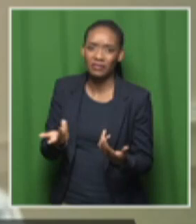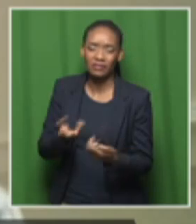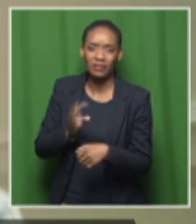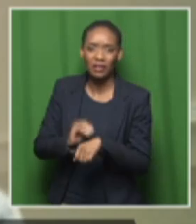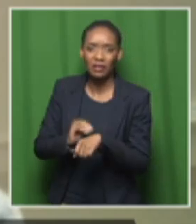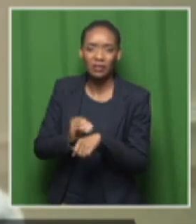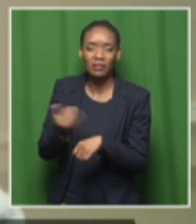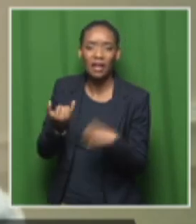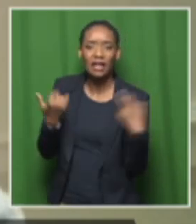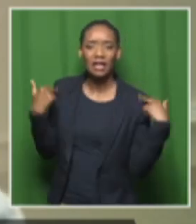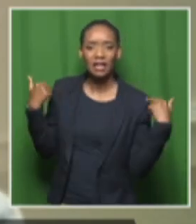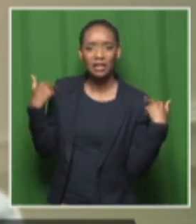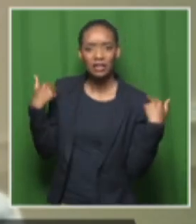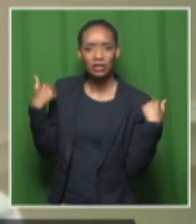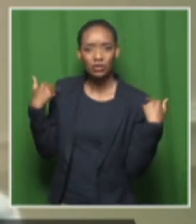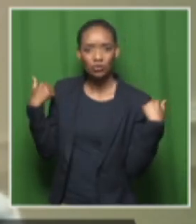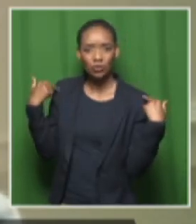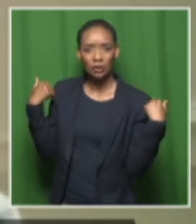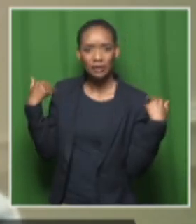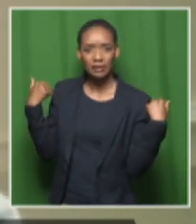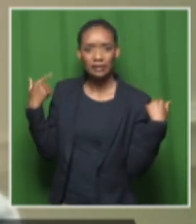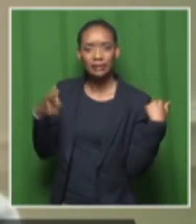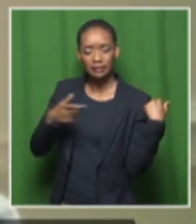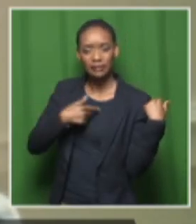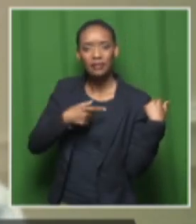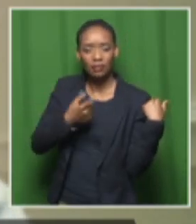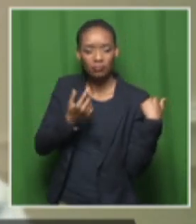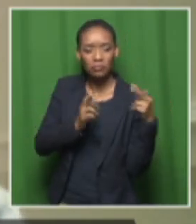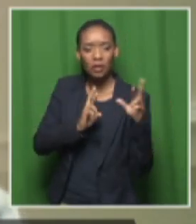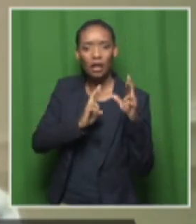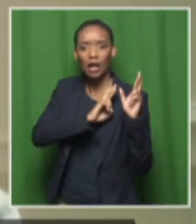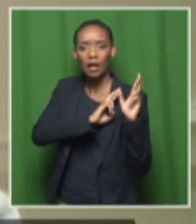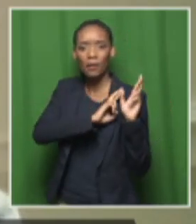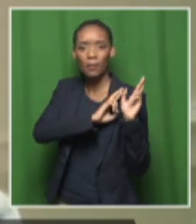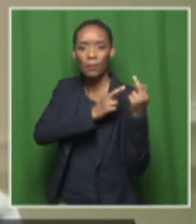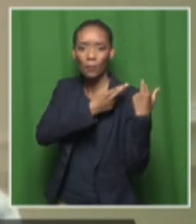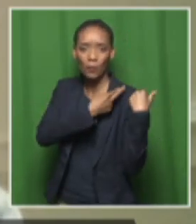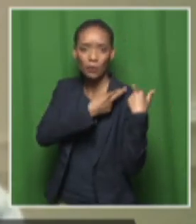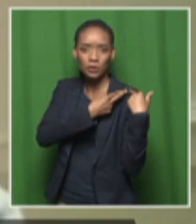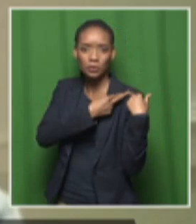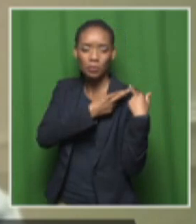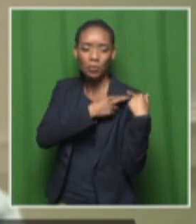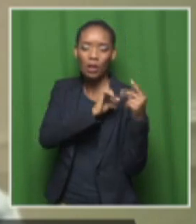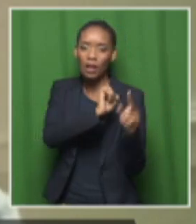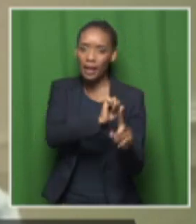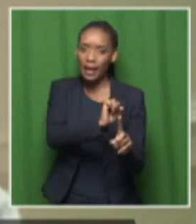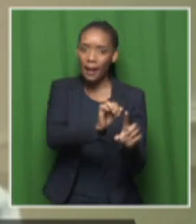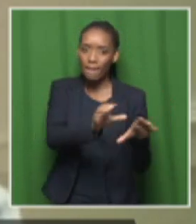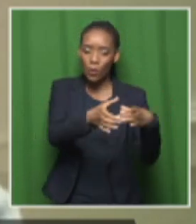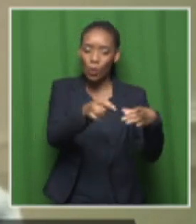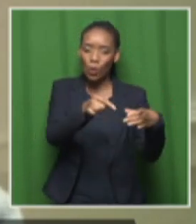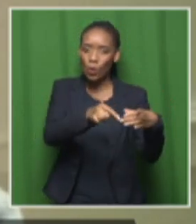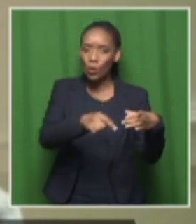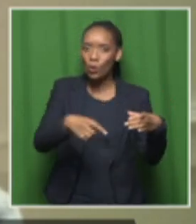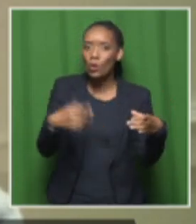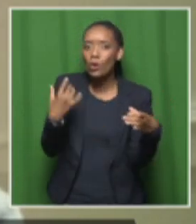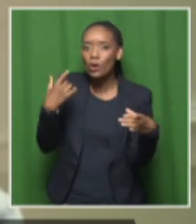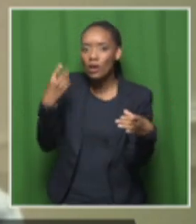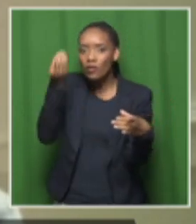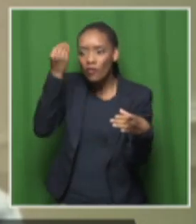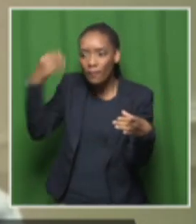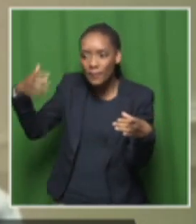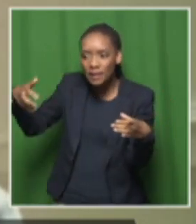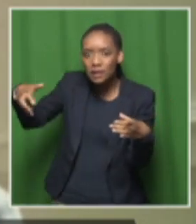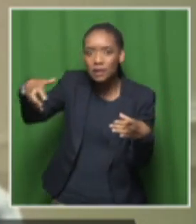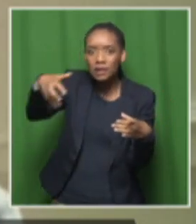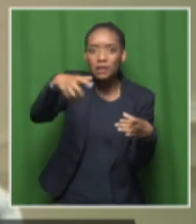Security Agency that are authorized to gather intelligence in the state. So that is the part that we've